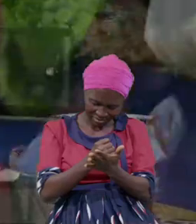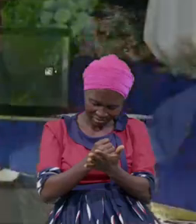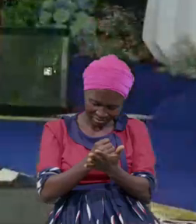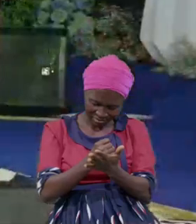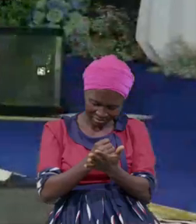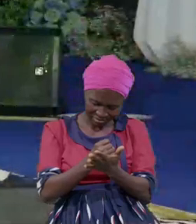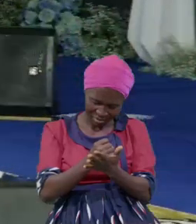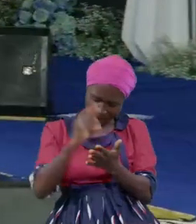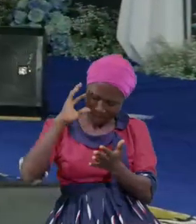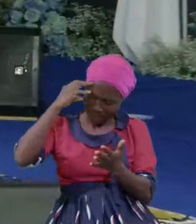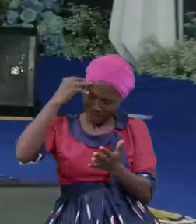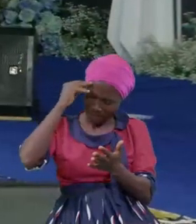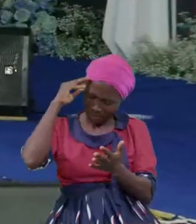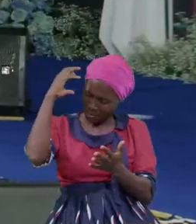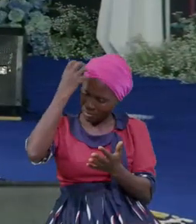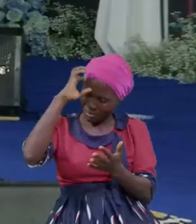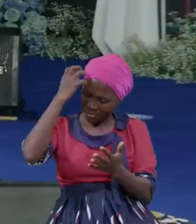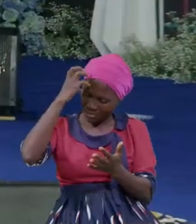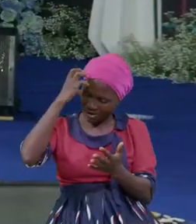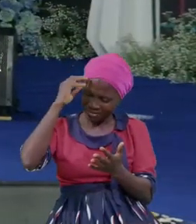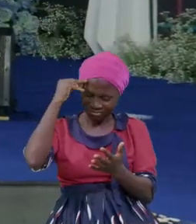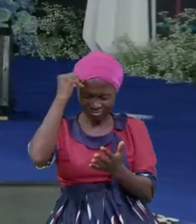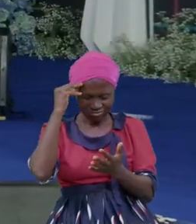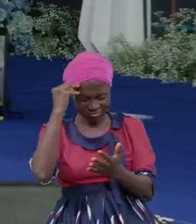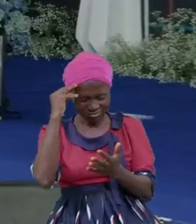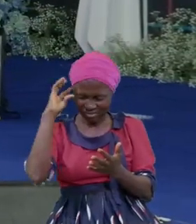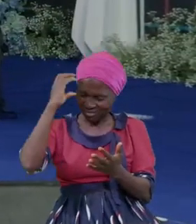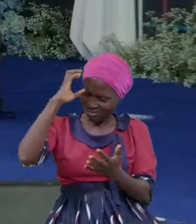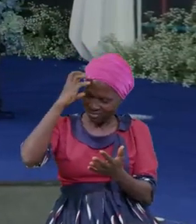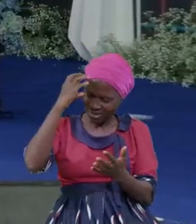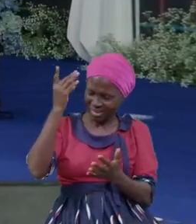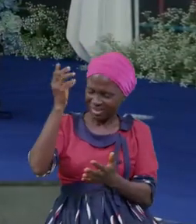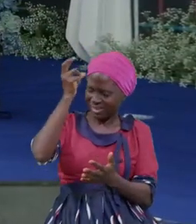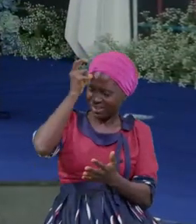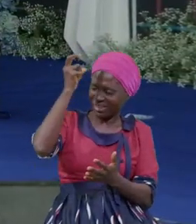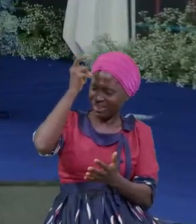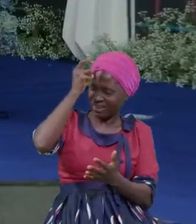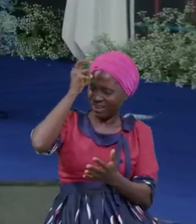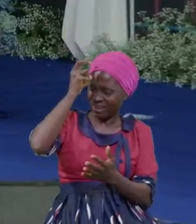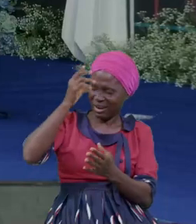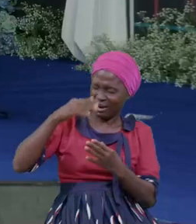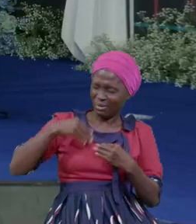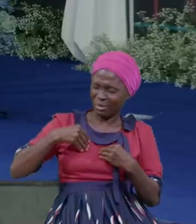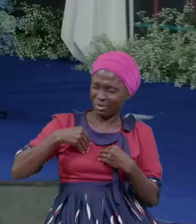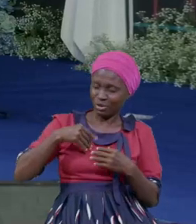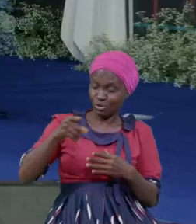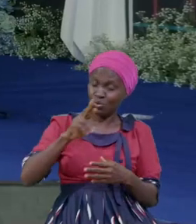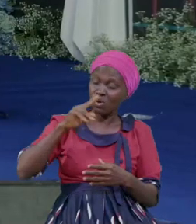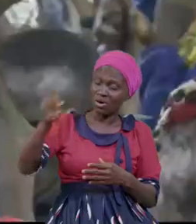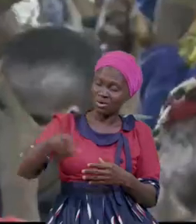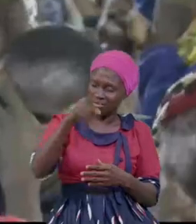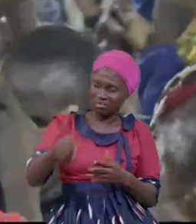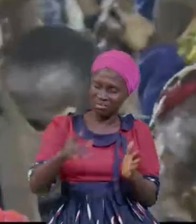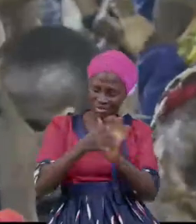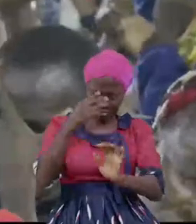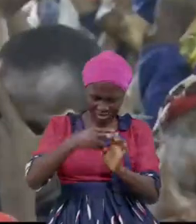Madness, insanity, demon possession, you are canceled in Jesus'